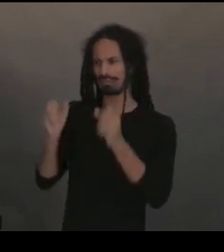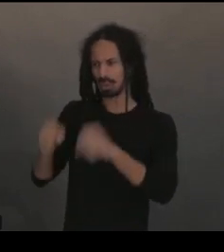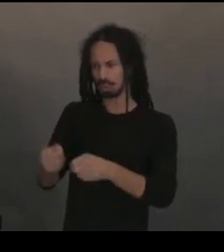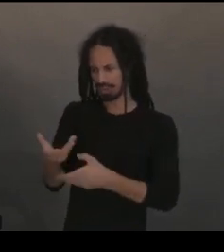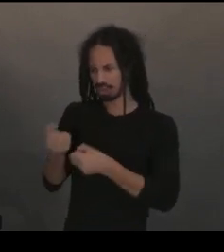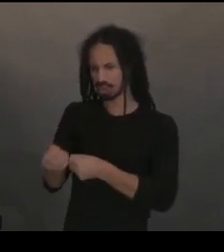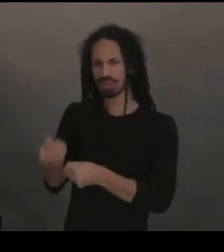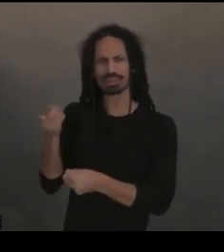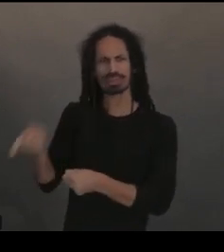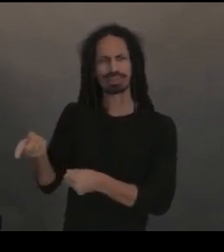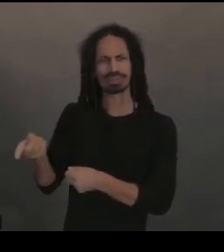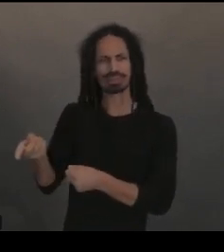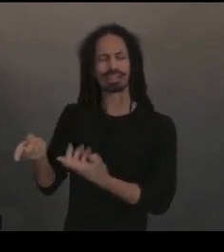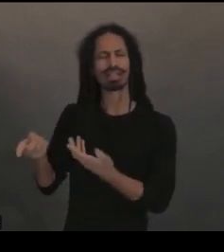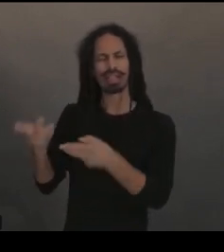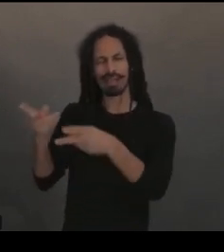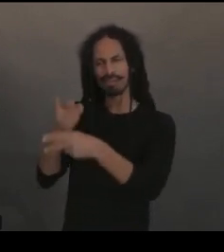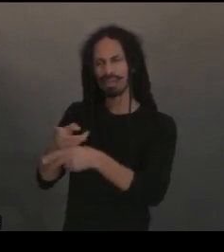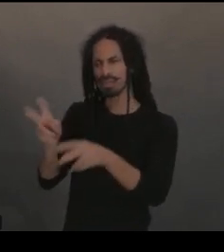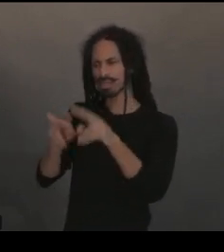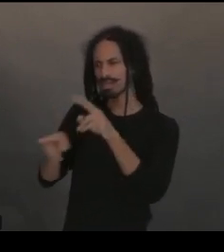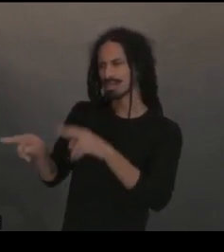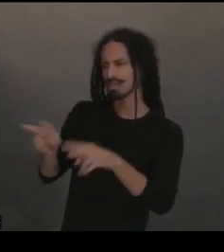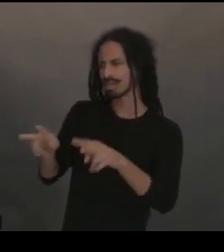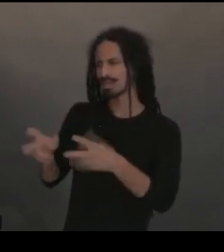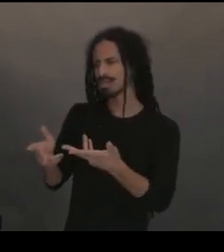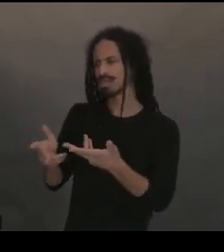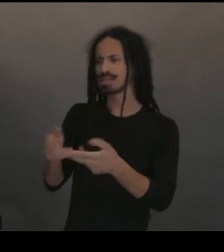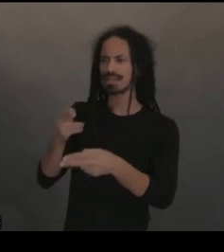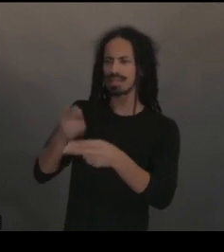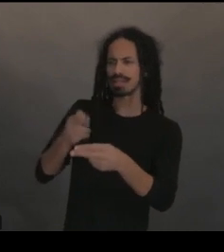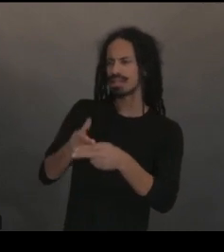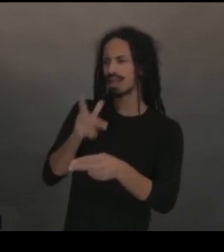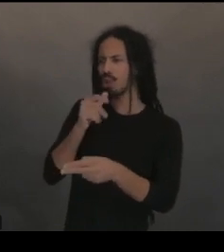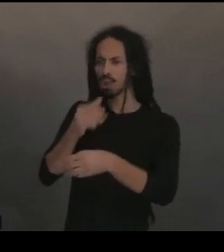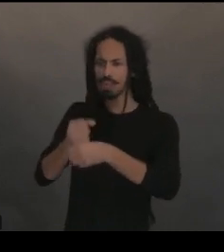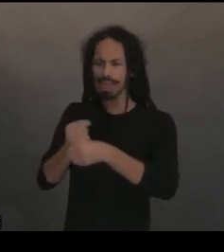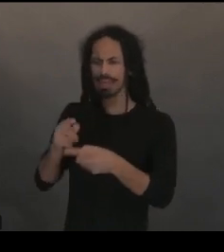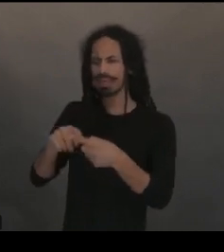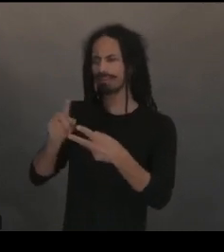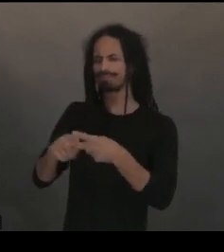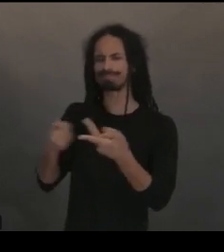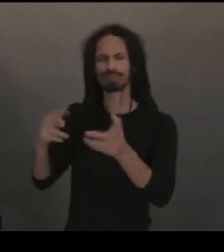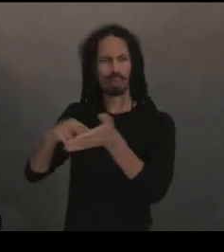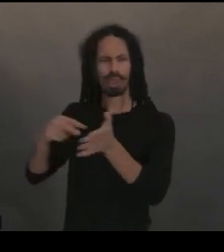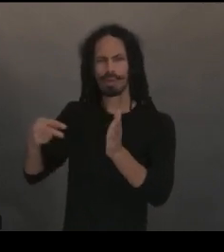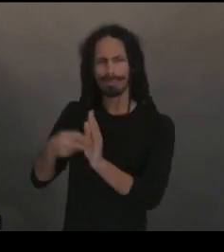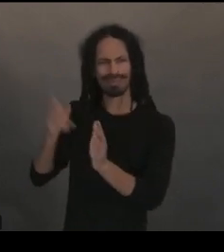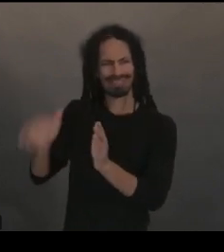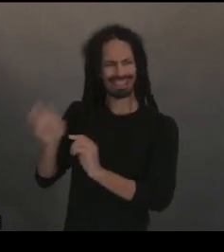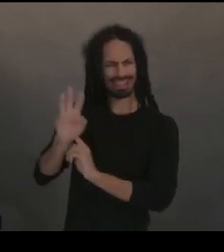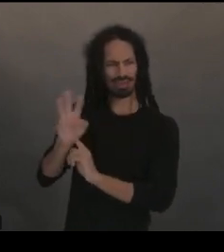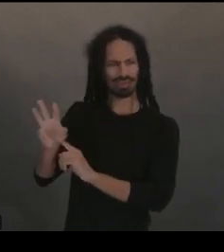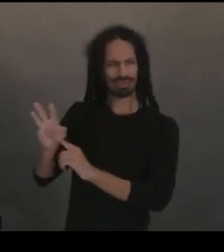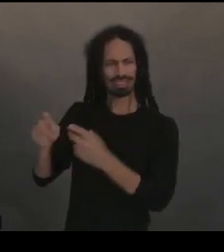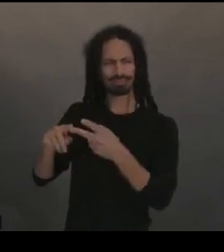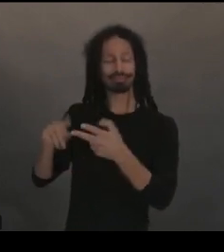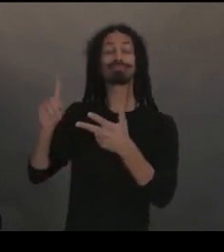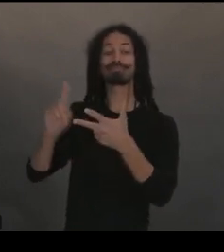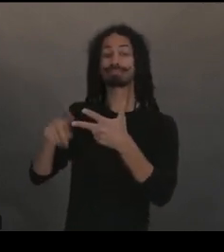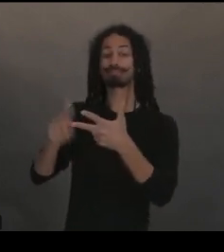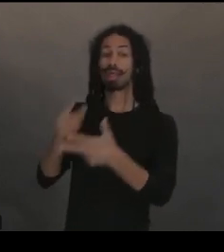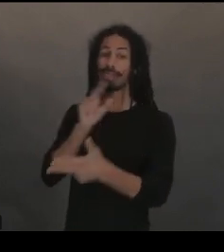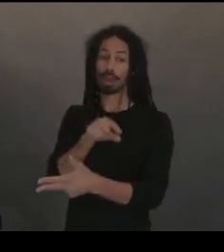is the author, what is the purpose of the website, and the quality of the